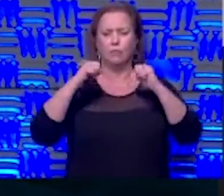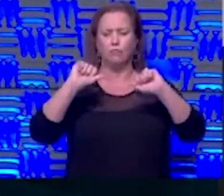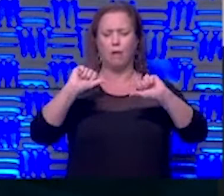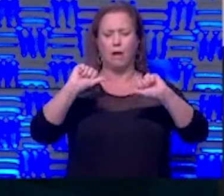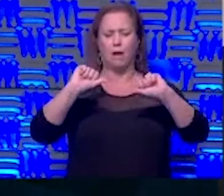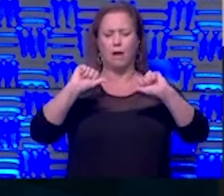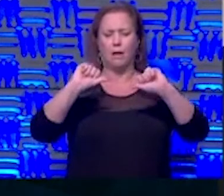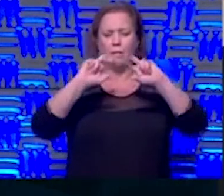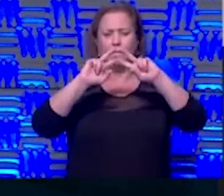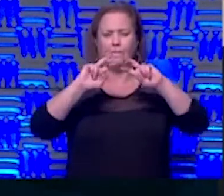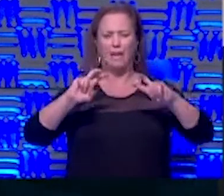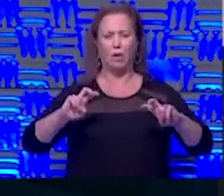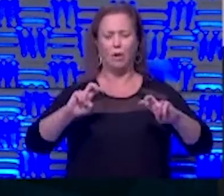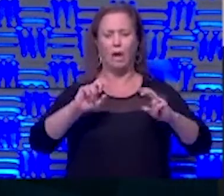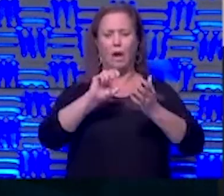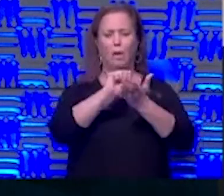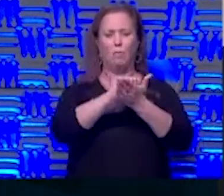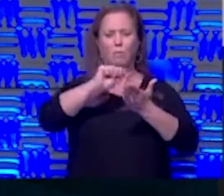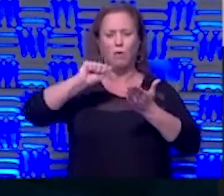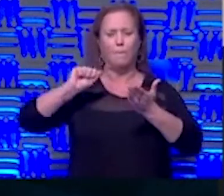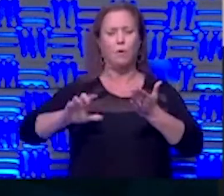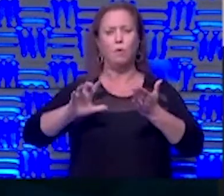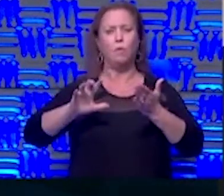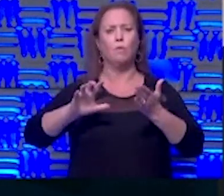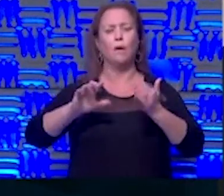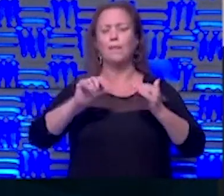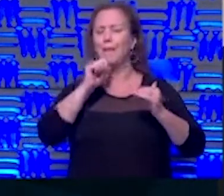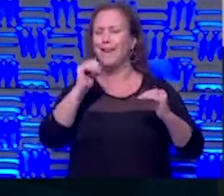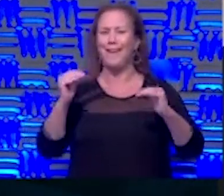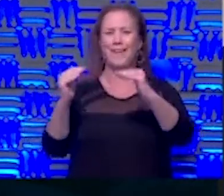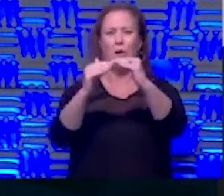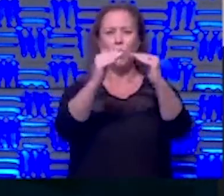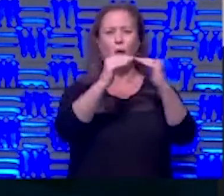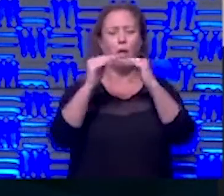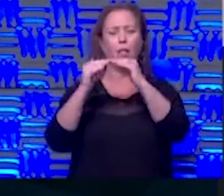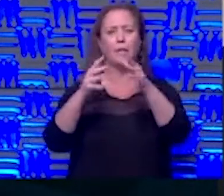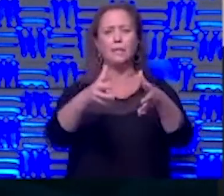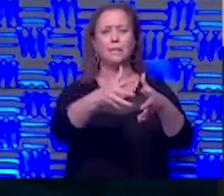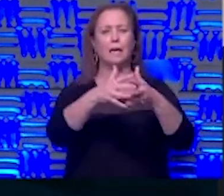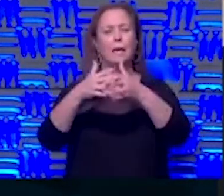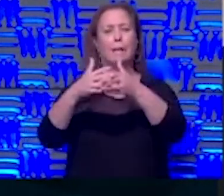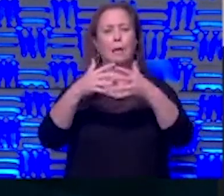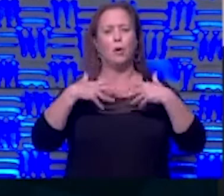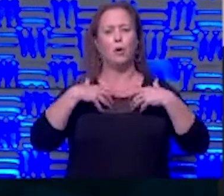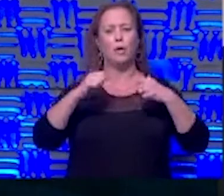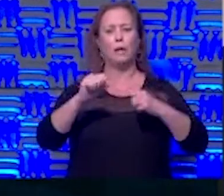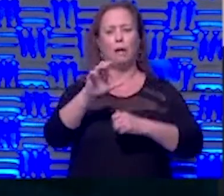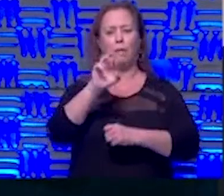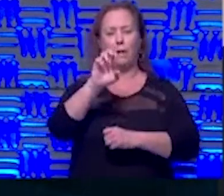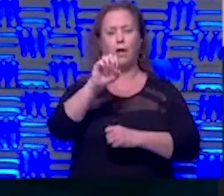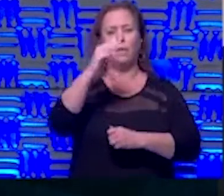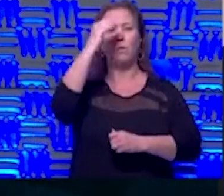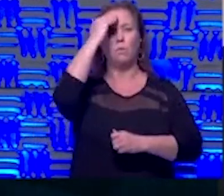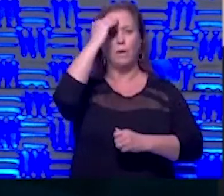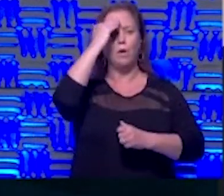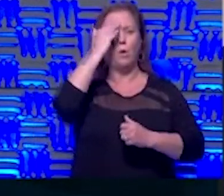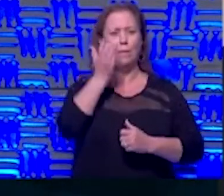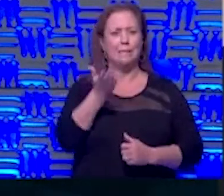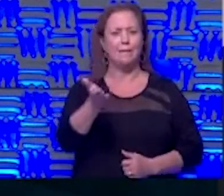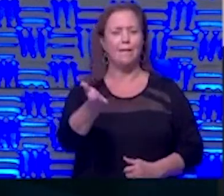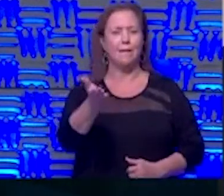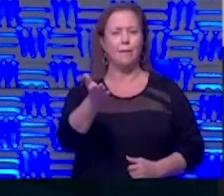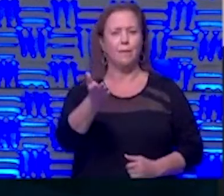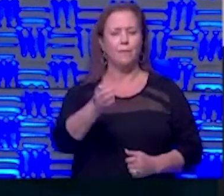how we erase the inequities in American healthcare that you and I both know exist,